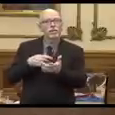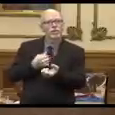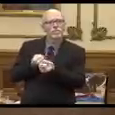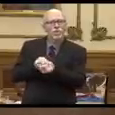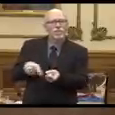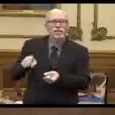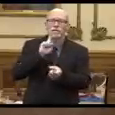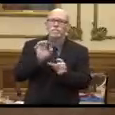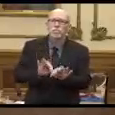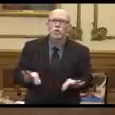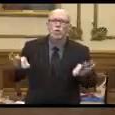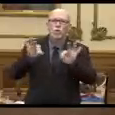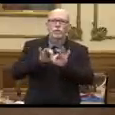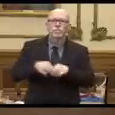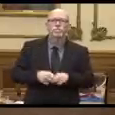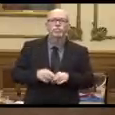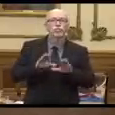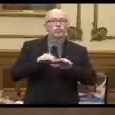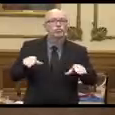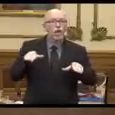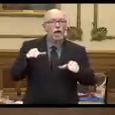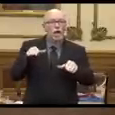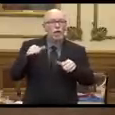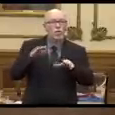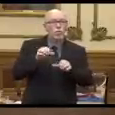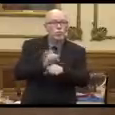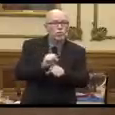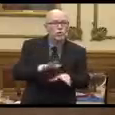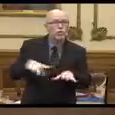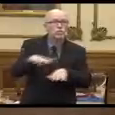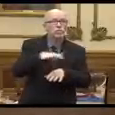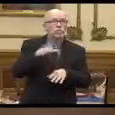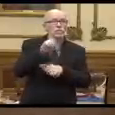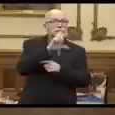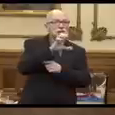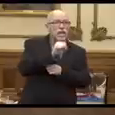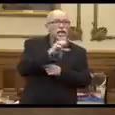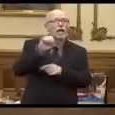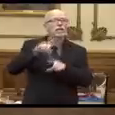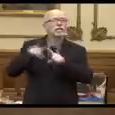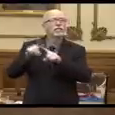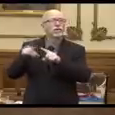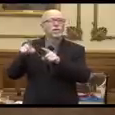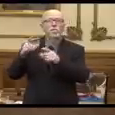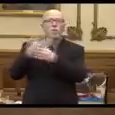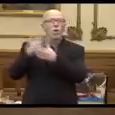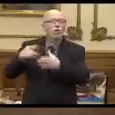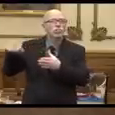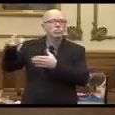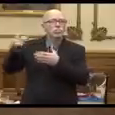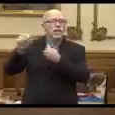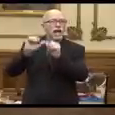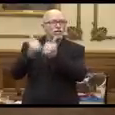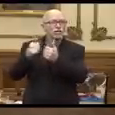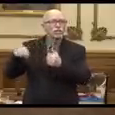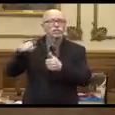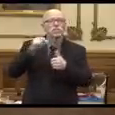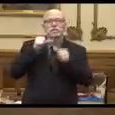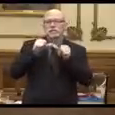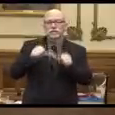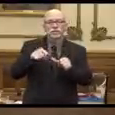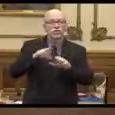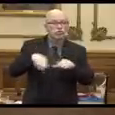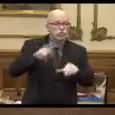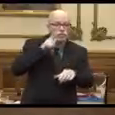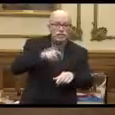ever. Child welfare workers, both those from DCS and our service provider partners, have continued to put the children who need